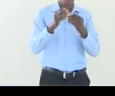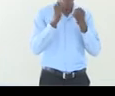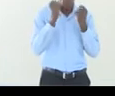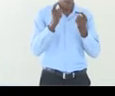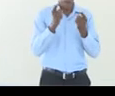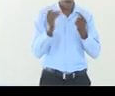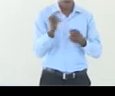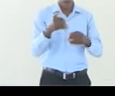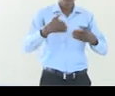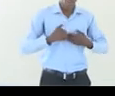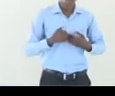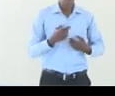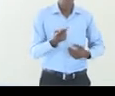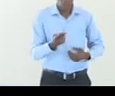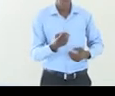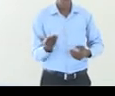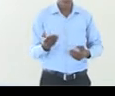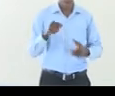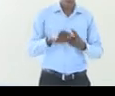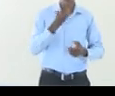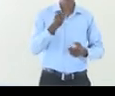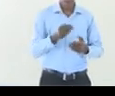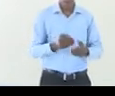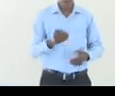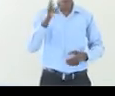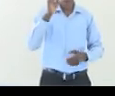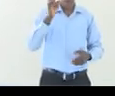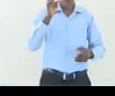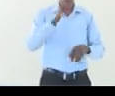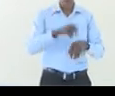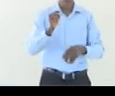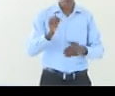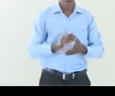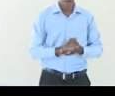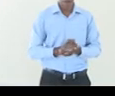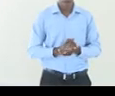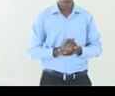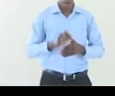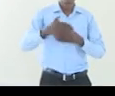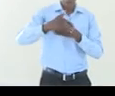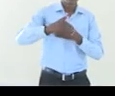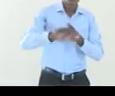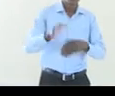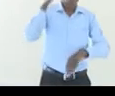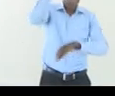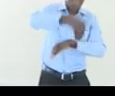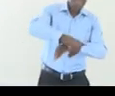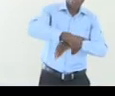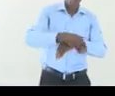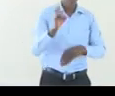is it? They call it cap up or something. Then for night after dinner, after night prep, there is something